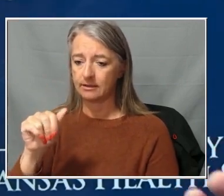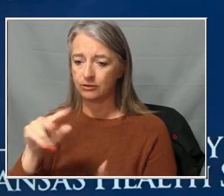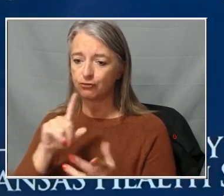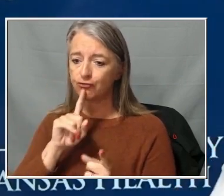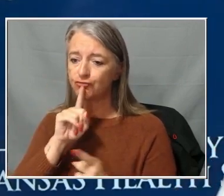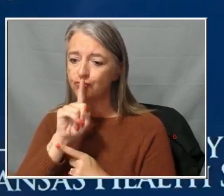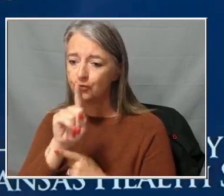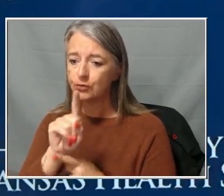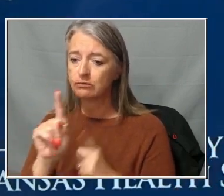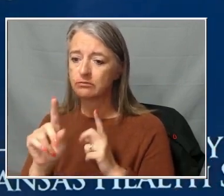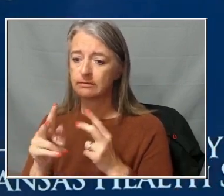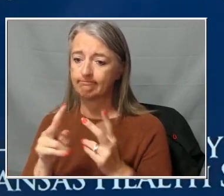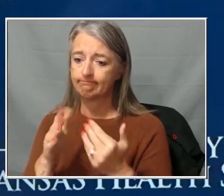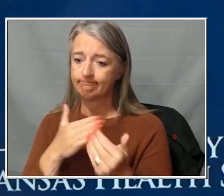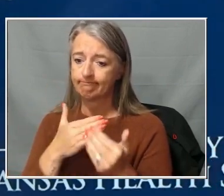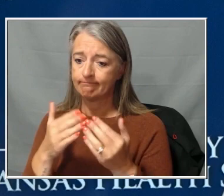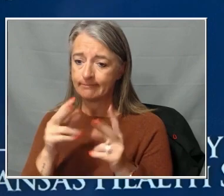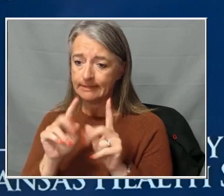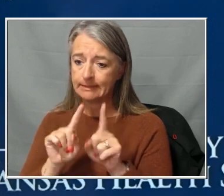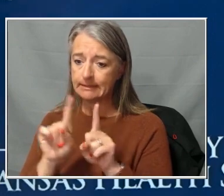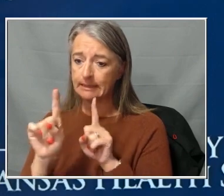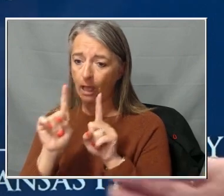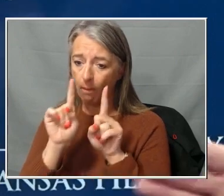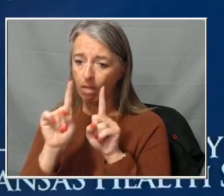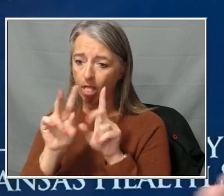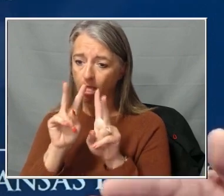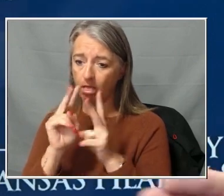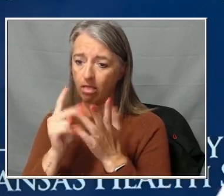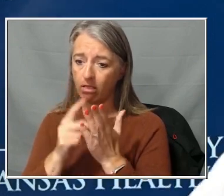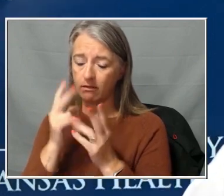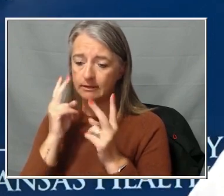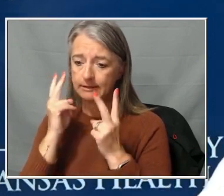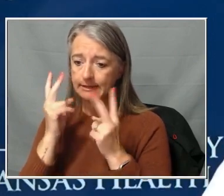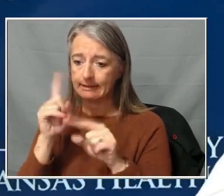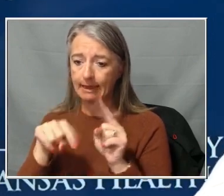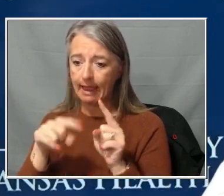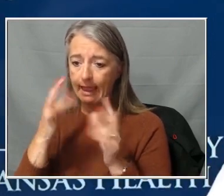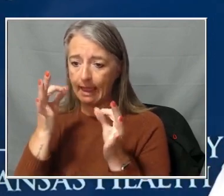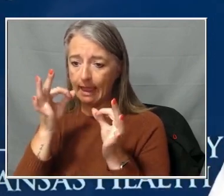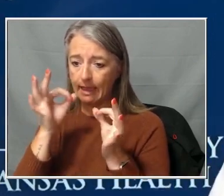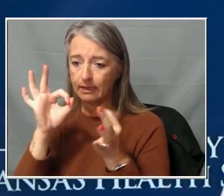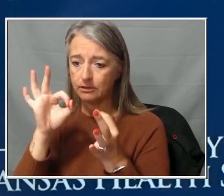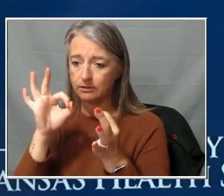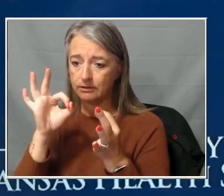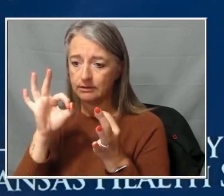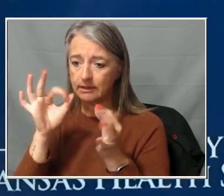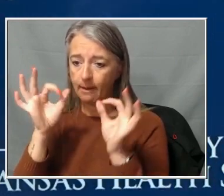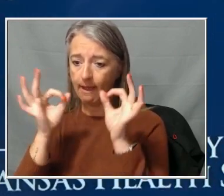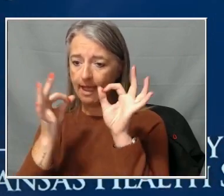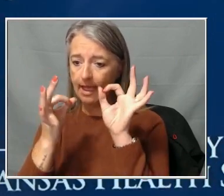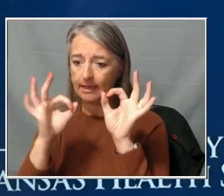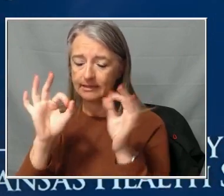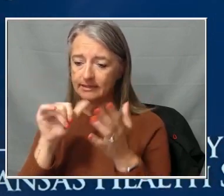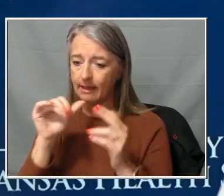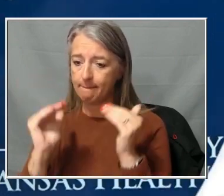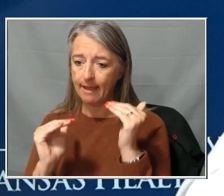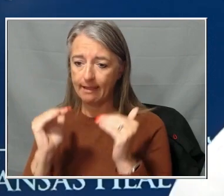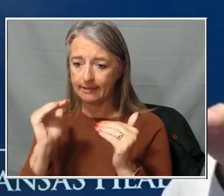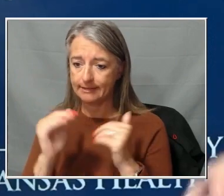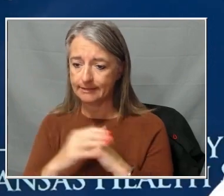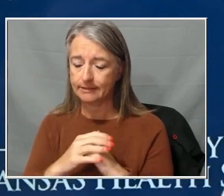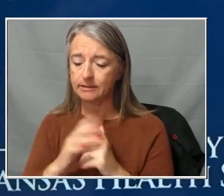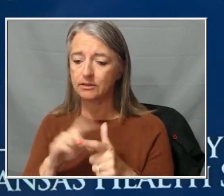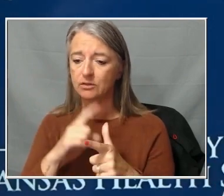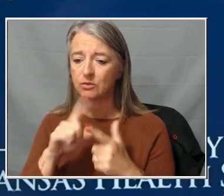And in her case, it was pretty obvious it was. She couldn't move her eyes to the right, and her eyes were vertically imbalanced a little bit. And we have